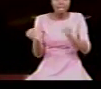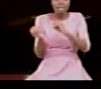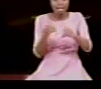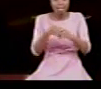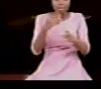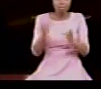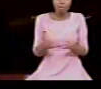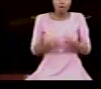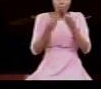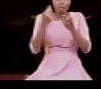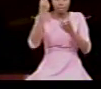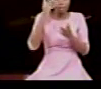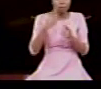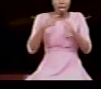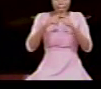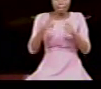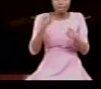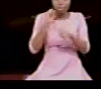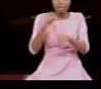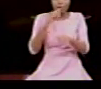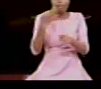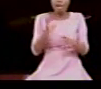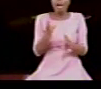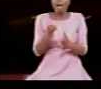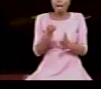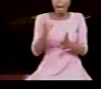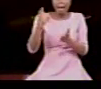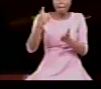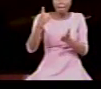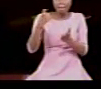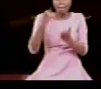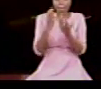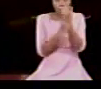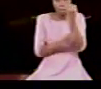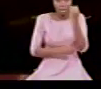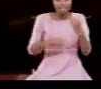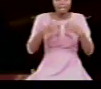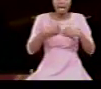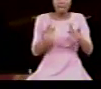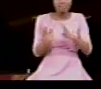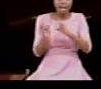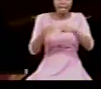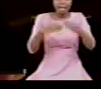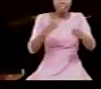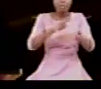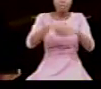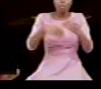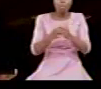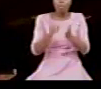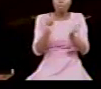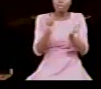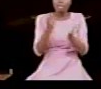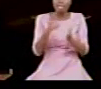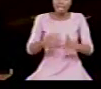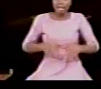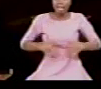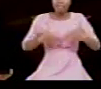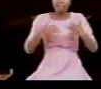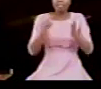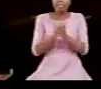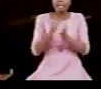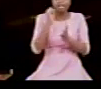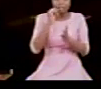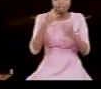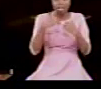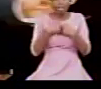the offerings of God, but she of her penury has cast in all the living she